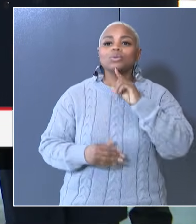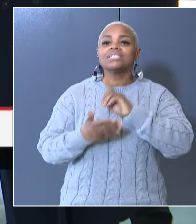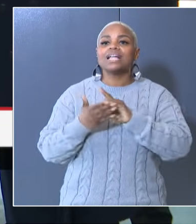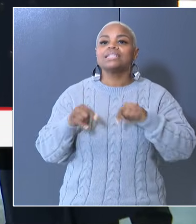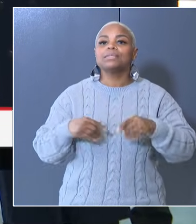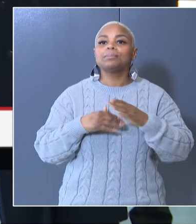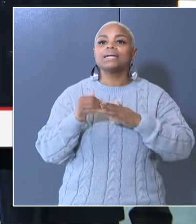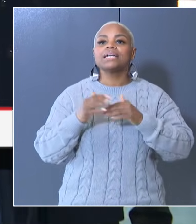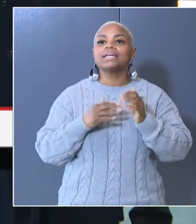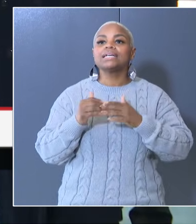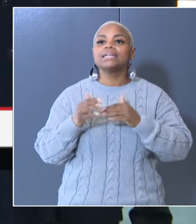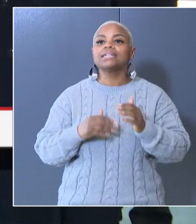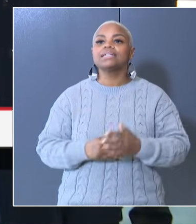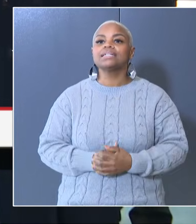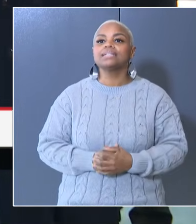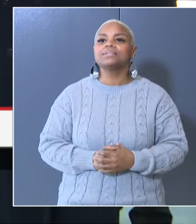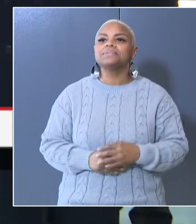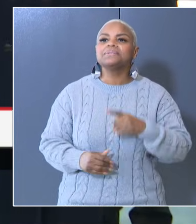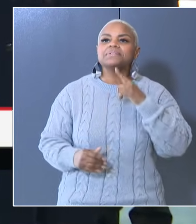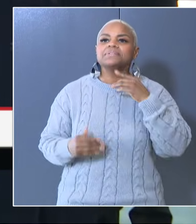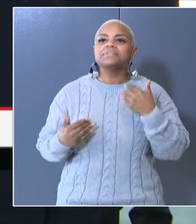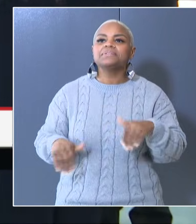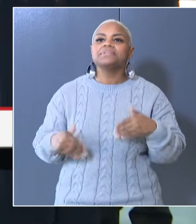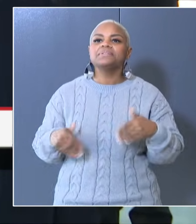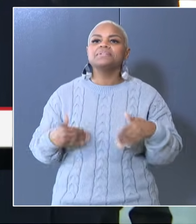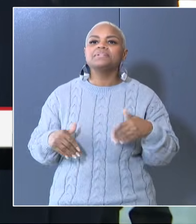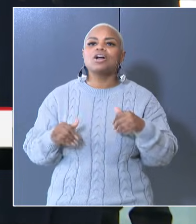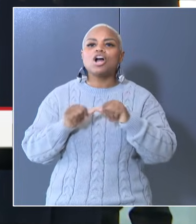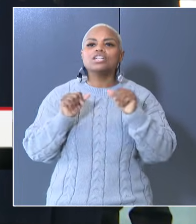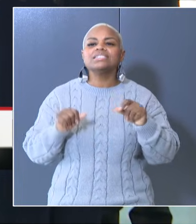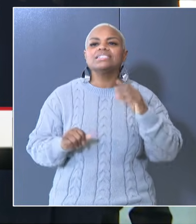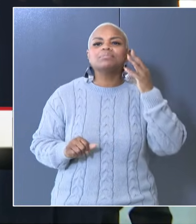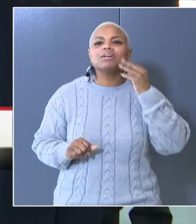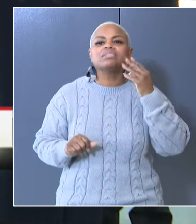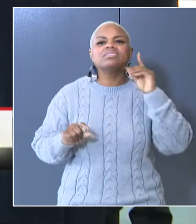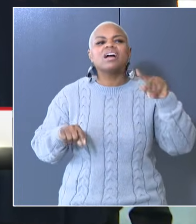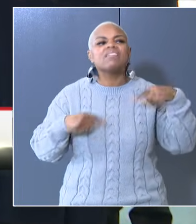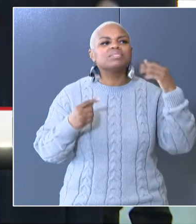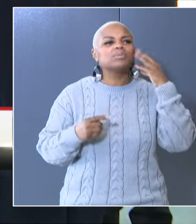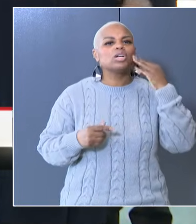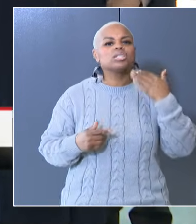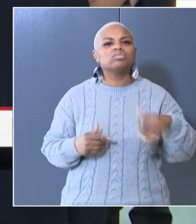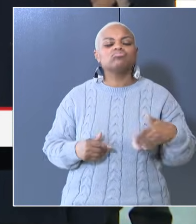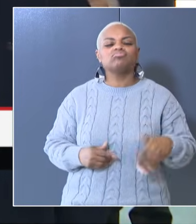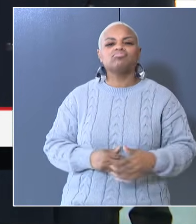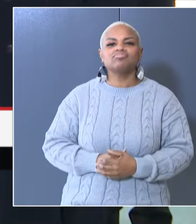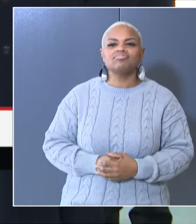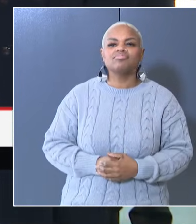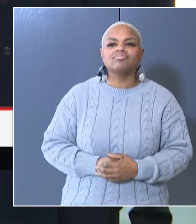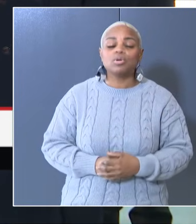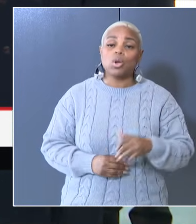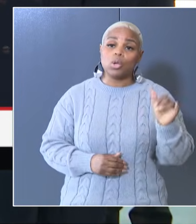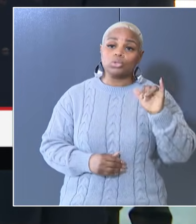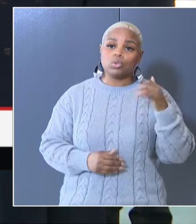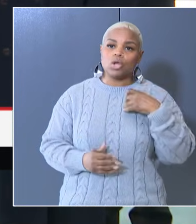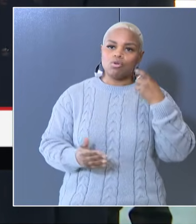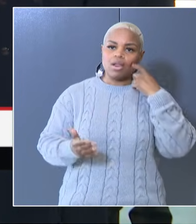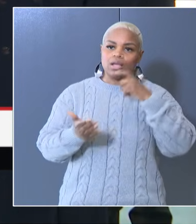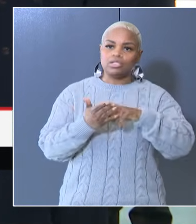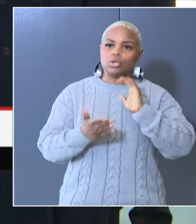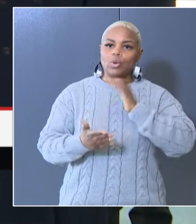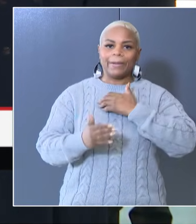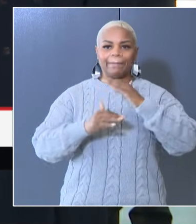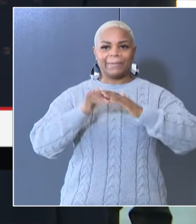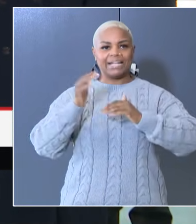building, has been one of the best architectural experiences I have ever had. I also want to make sure we thank Hamill Builders, who came